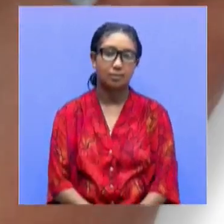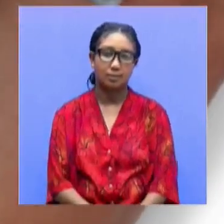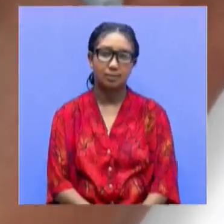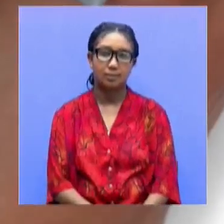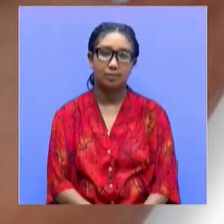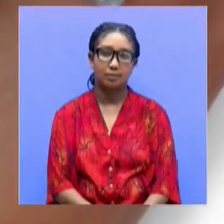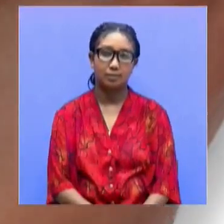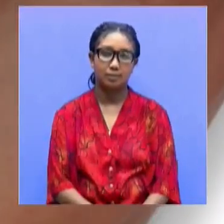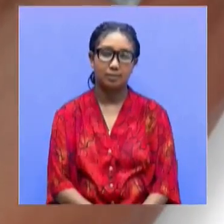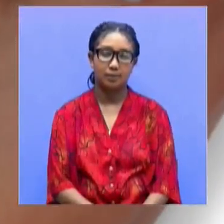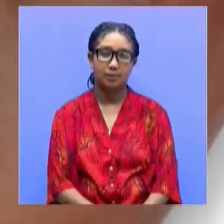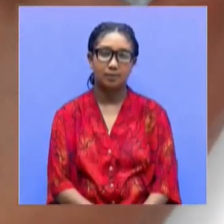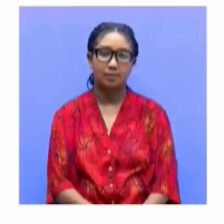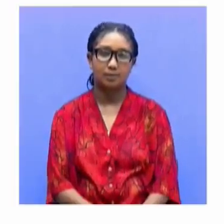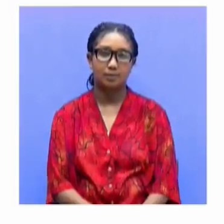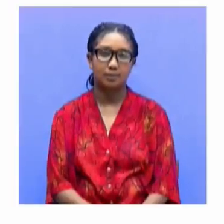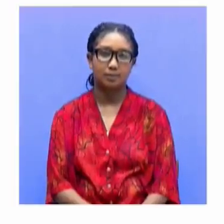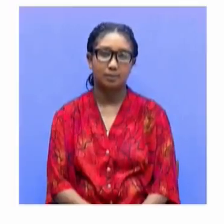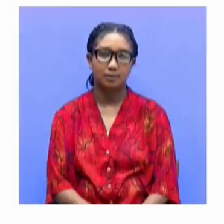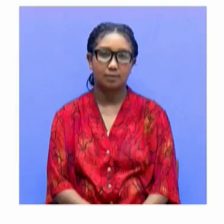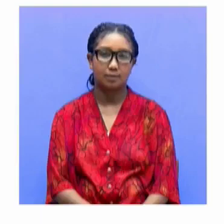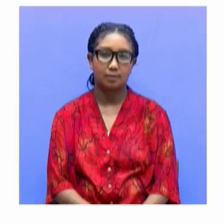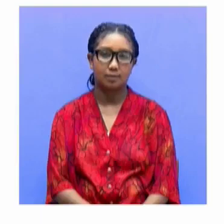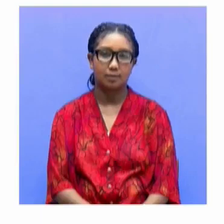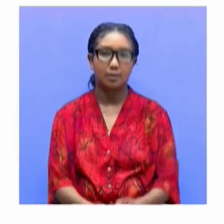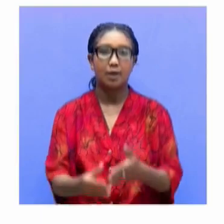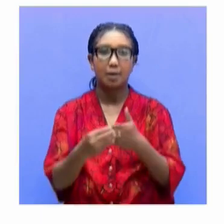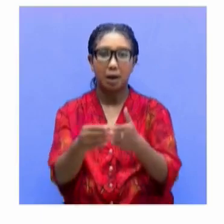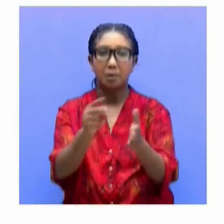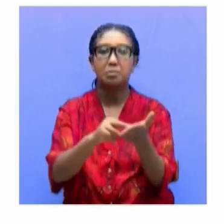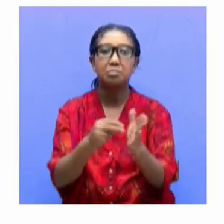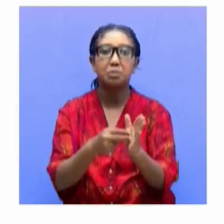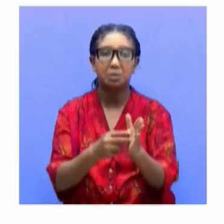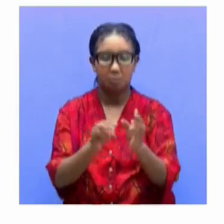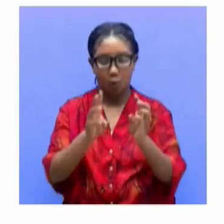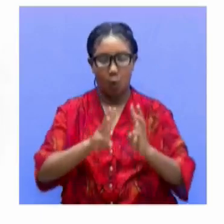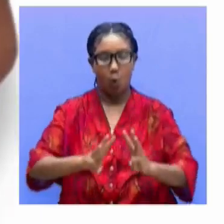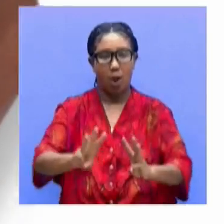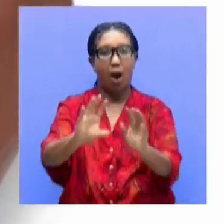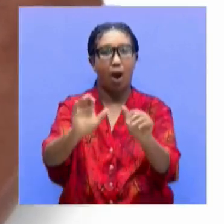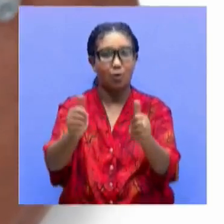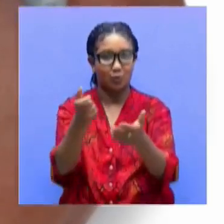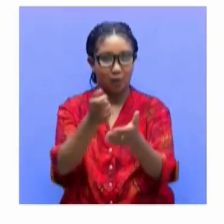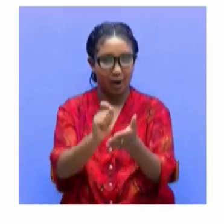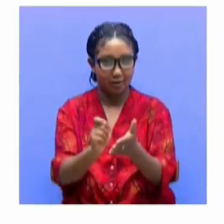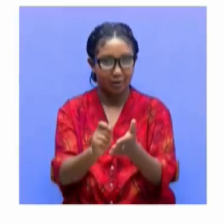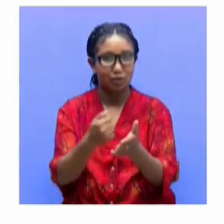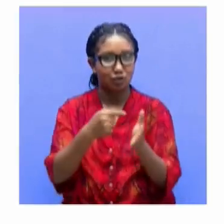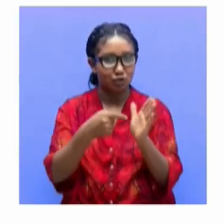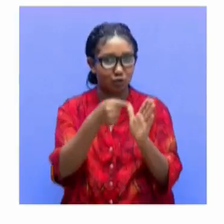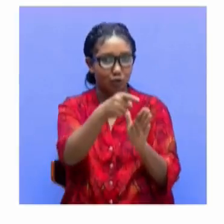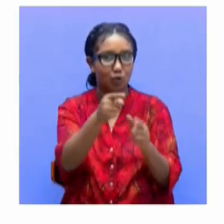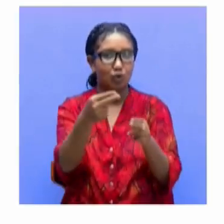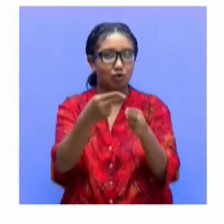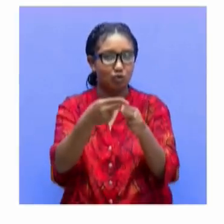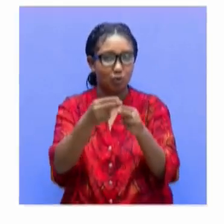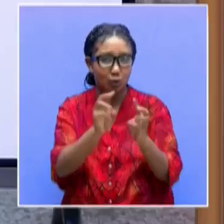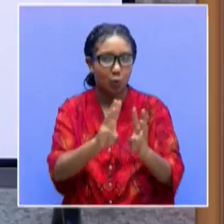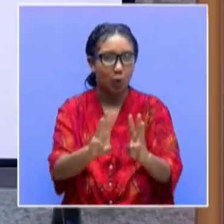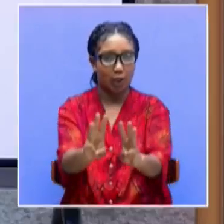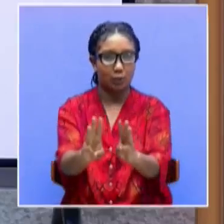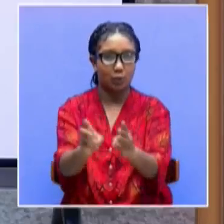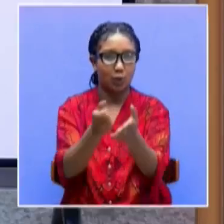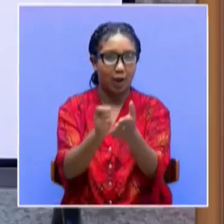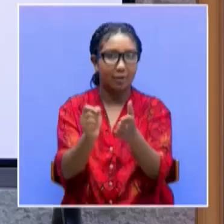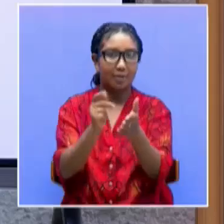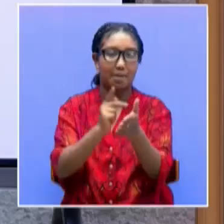A guide means a way, yeah? I'm going to show you a short way to write